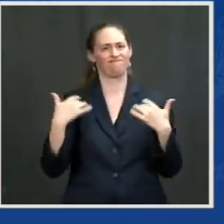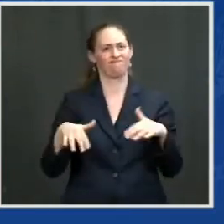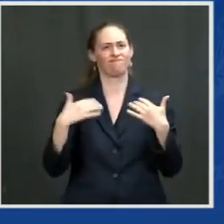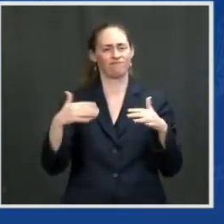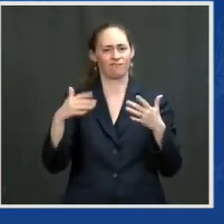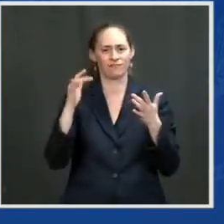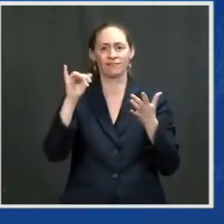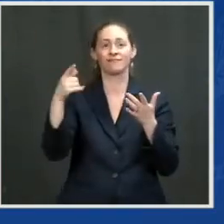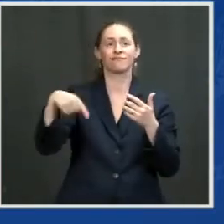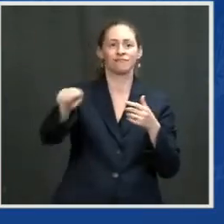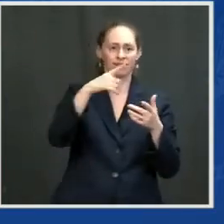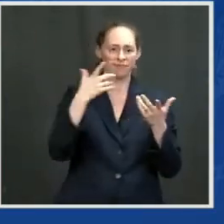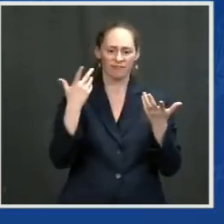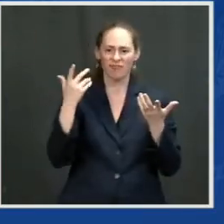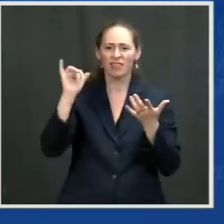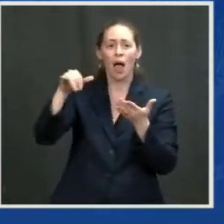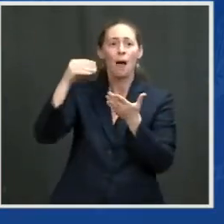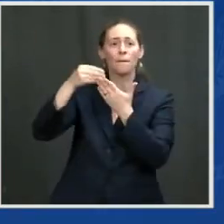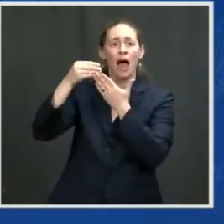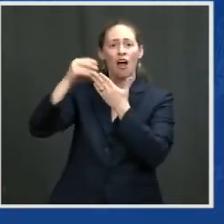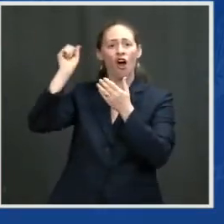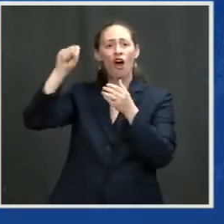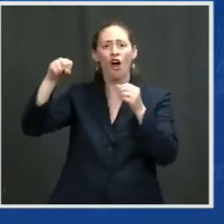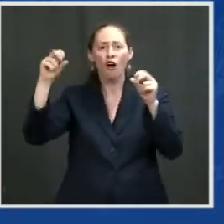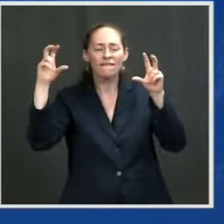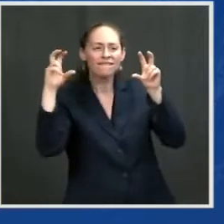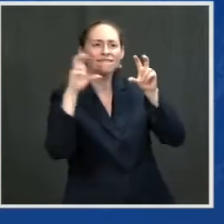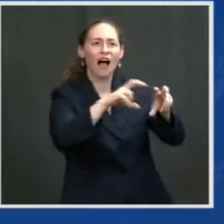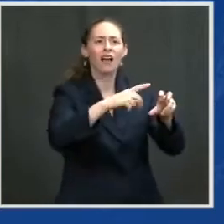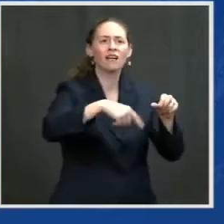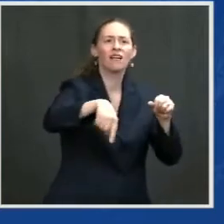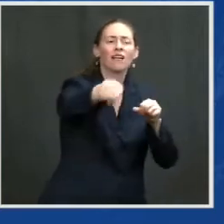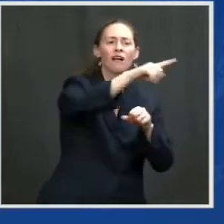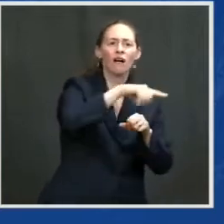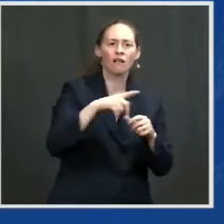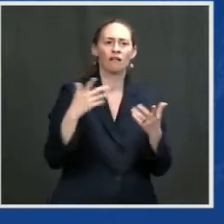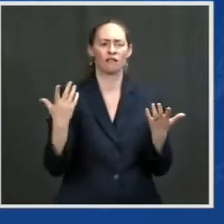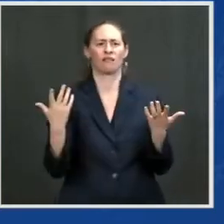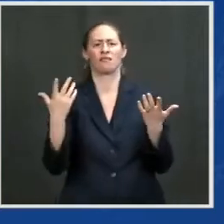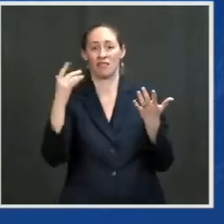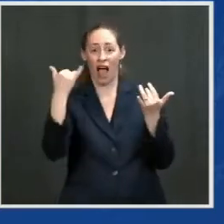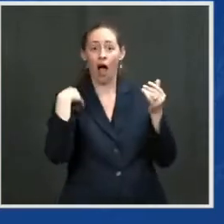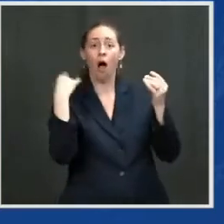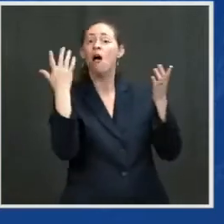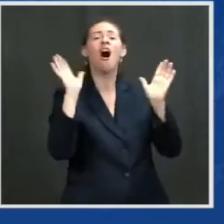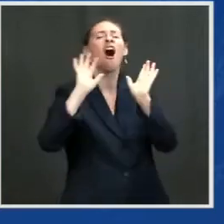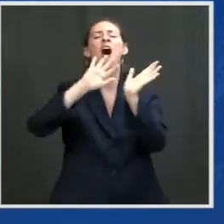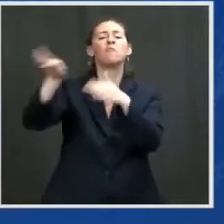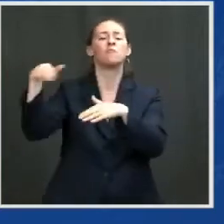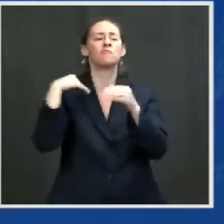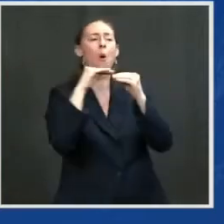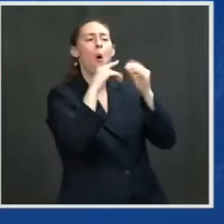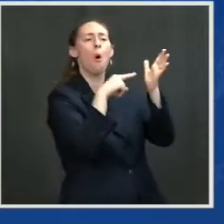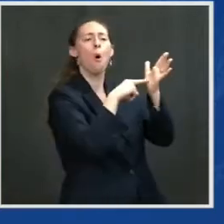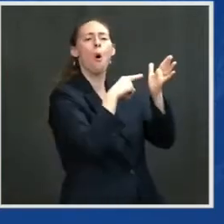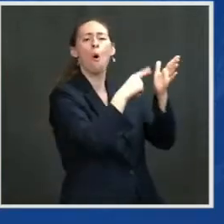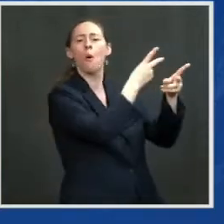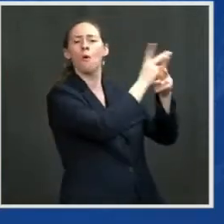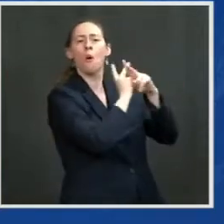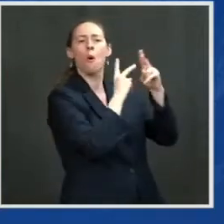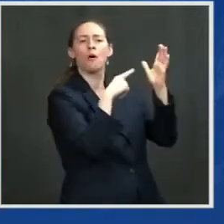about deficit spending. I'm talking about paying for. I realize I'm getting too wonky here, giving you too much detail. But the point